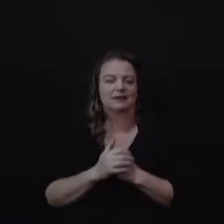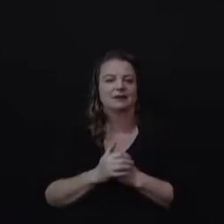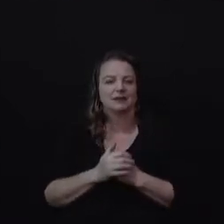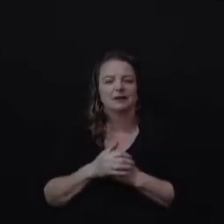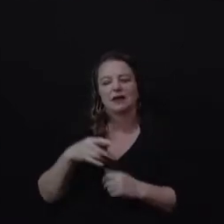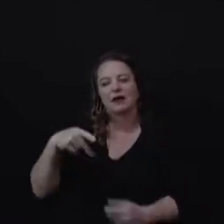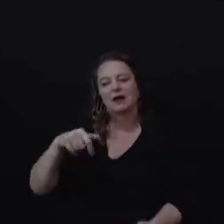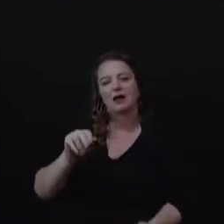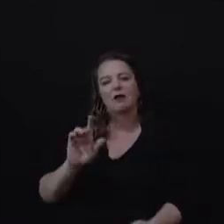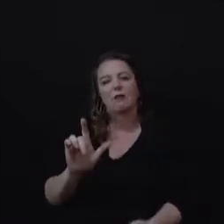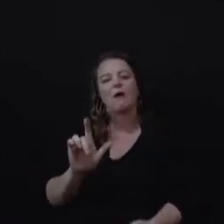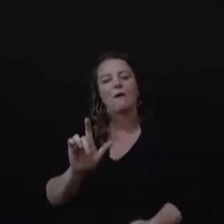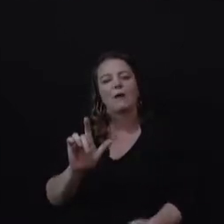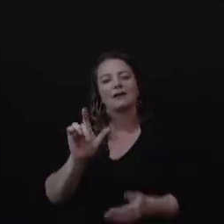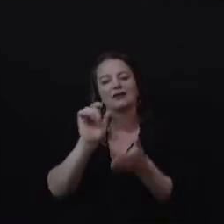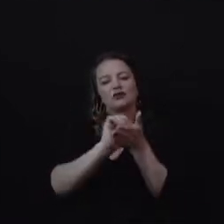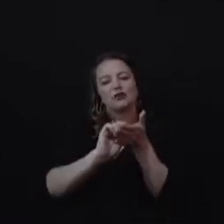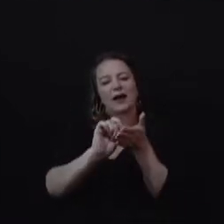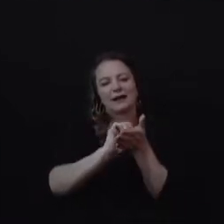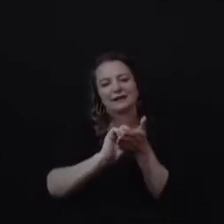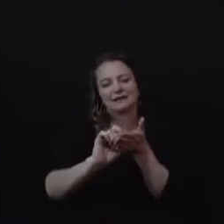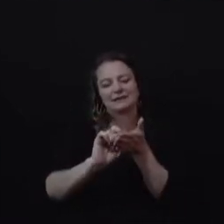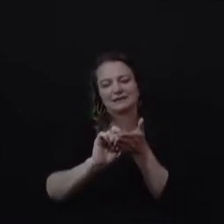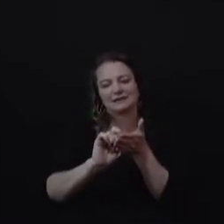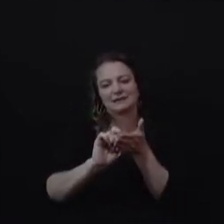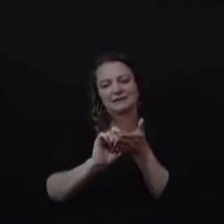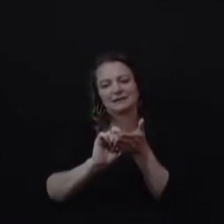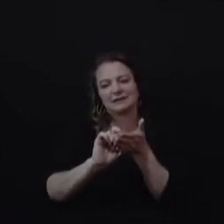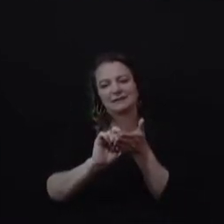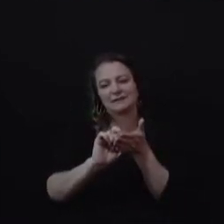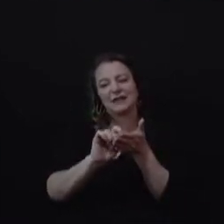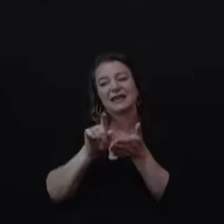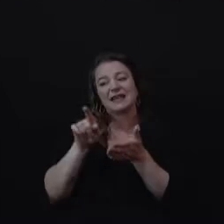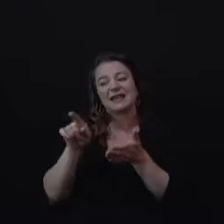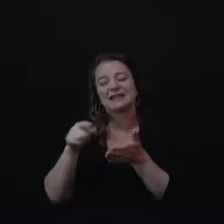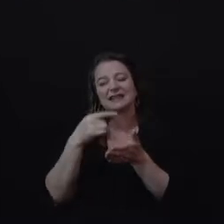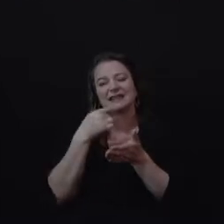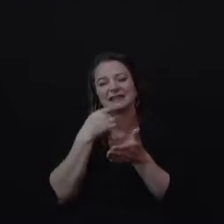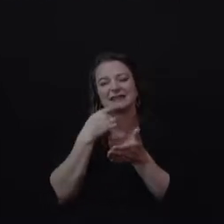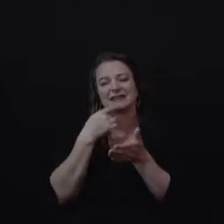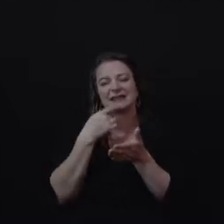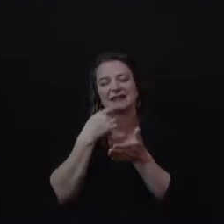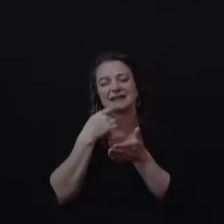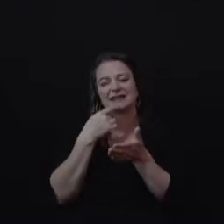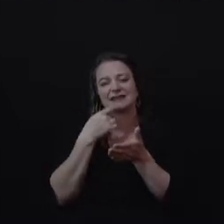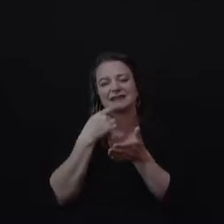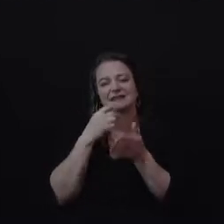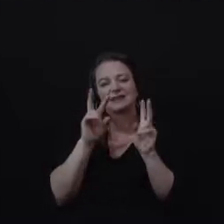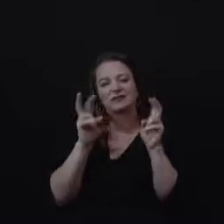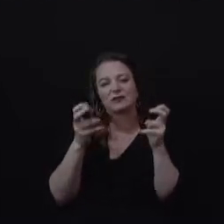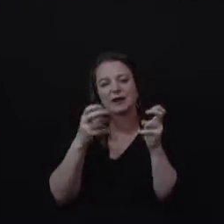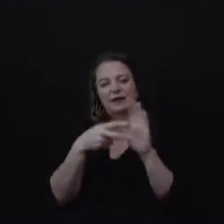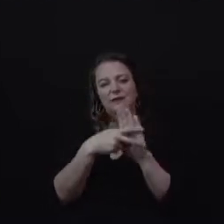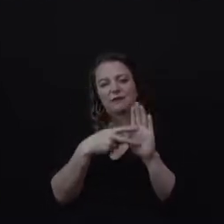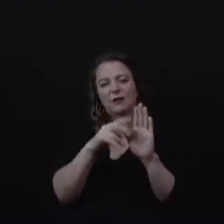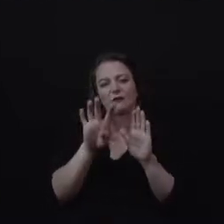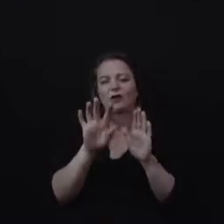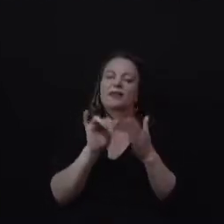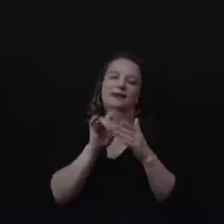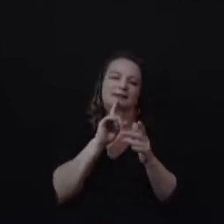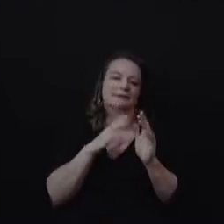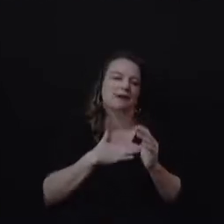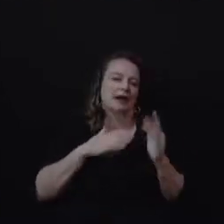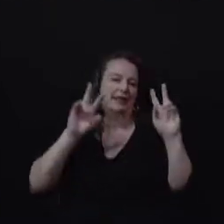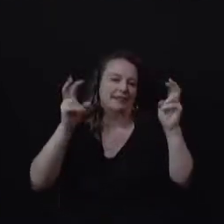Paul is writing here, and he says this phrase in verse 4 that I'm using as the theme of